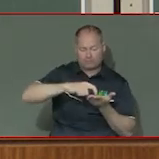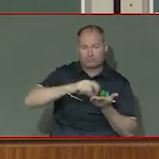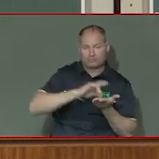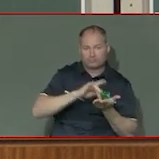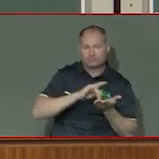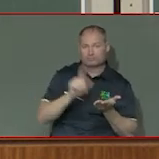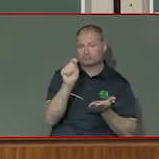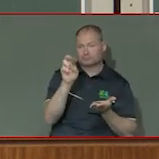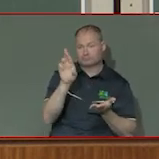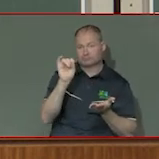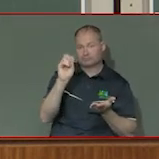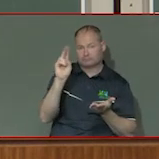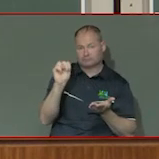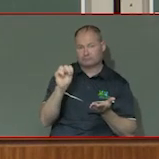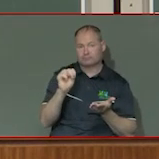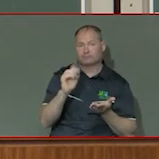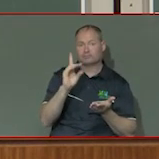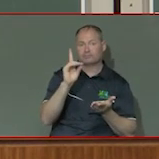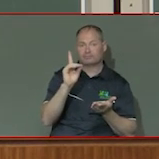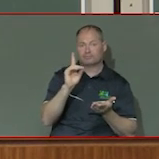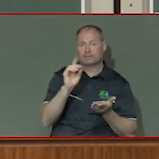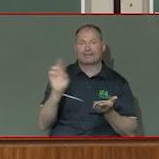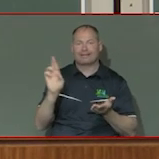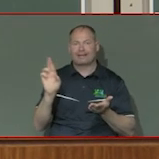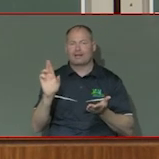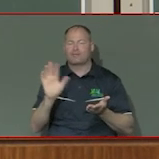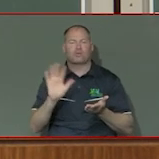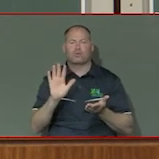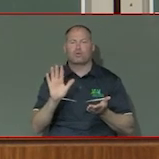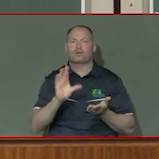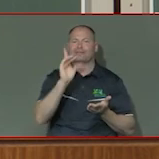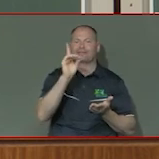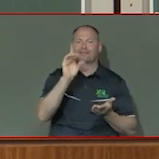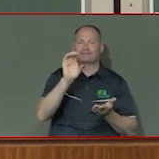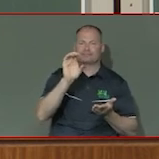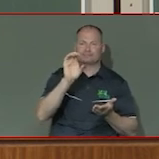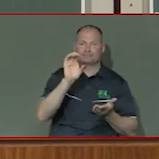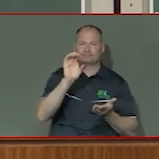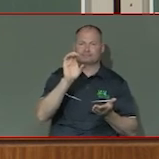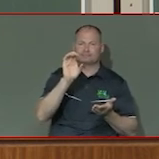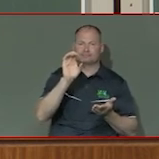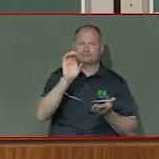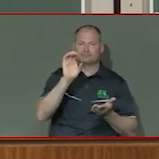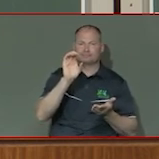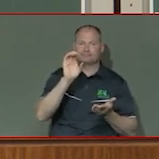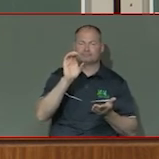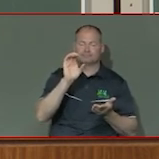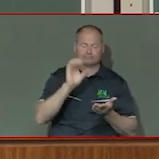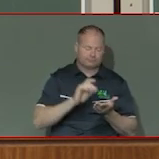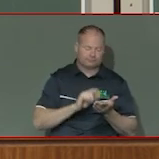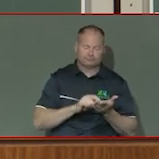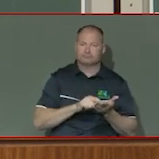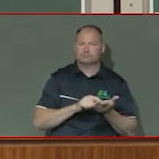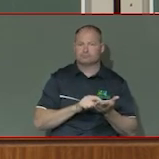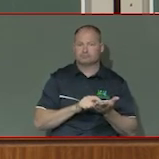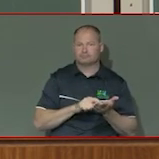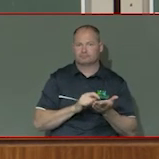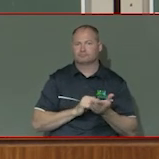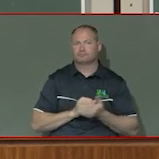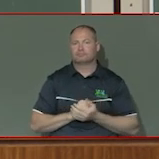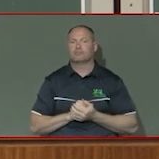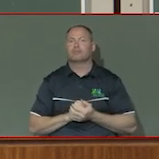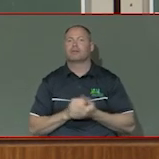on the deg function, not on the rad or grad, the deg function. On your calculators, I want you